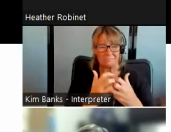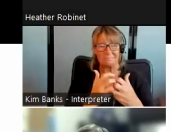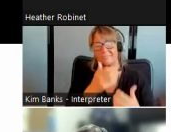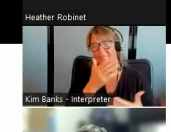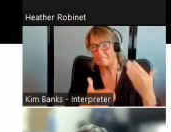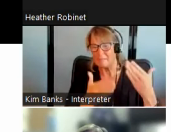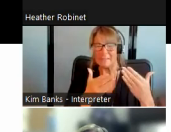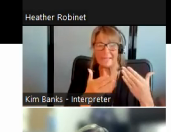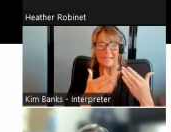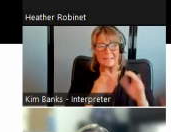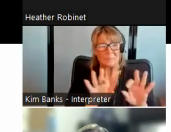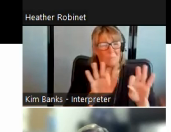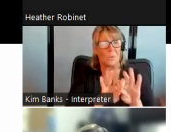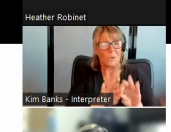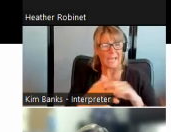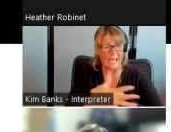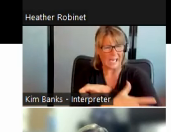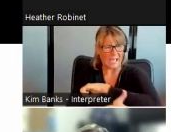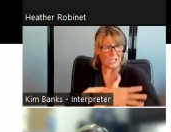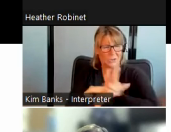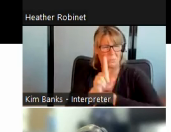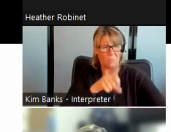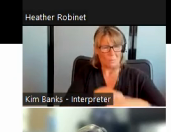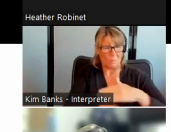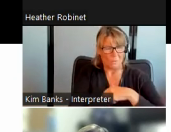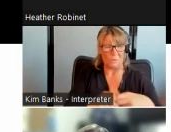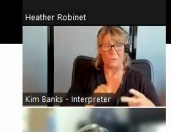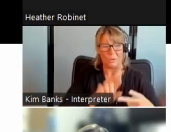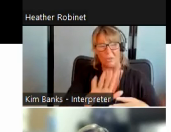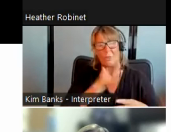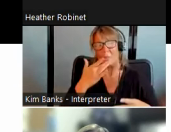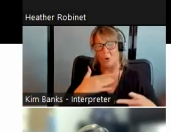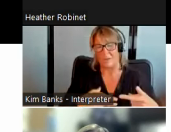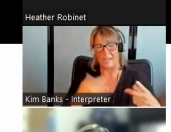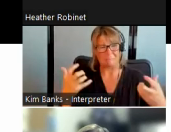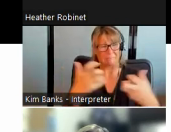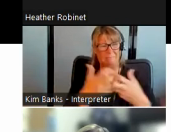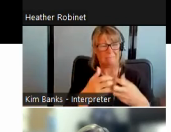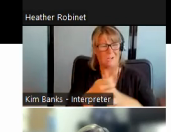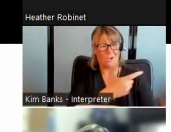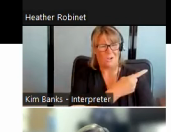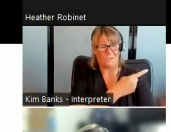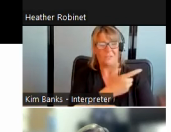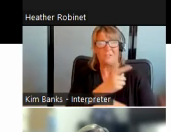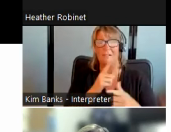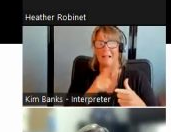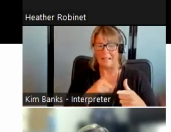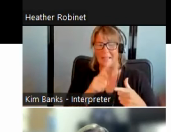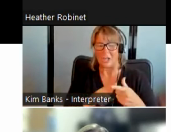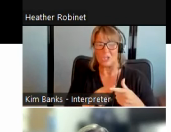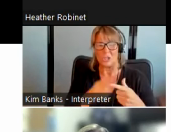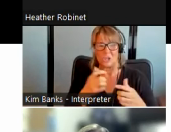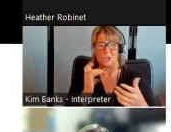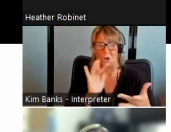that's important, like country of birth or the birth date, you should really touch base